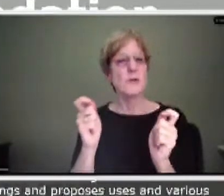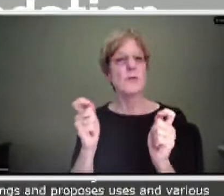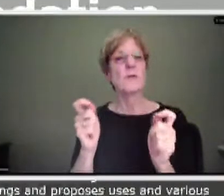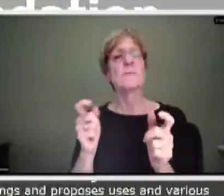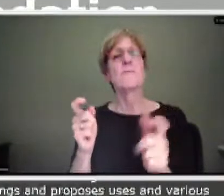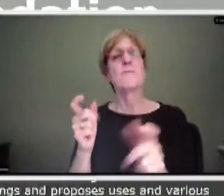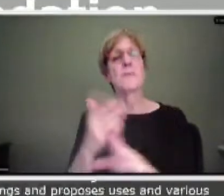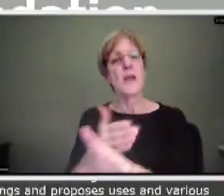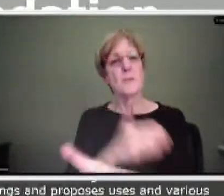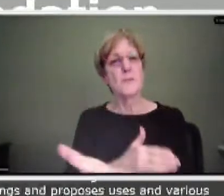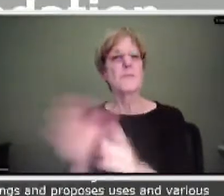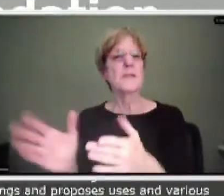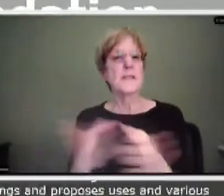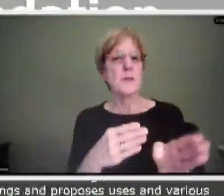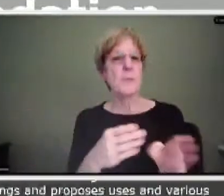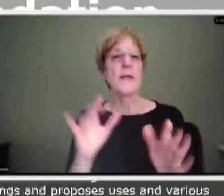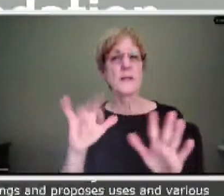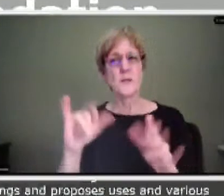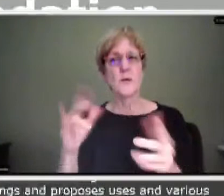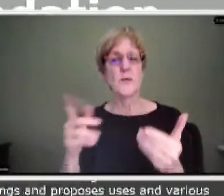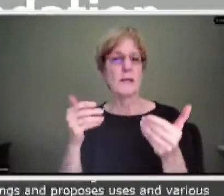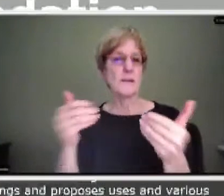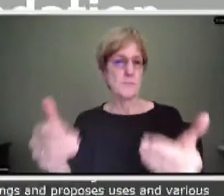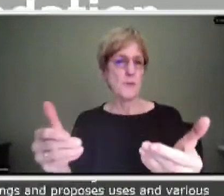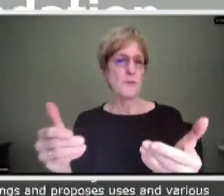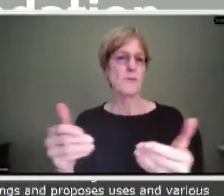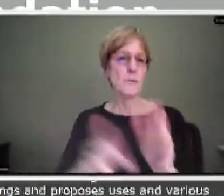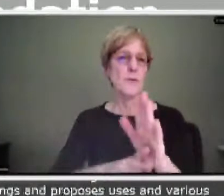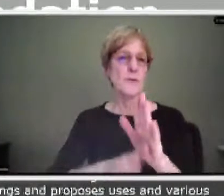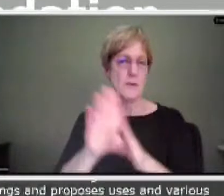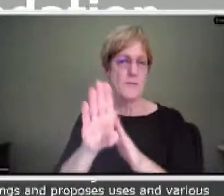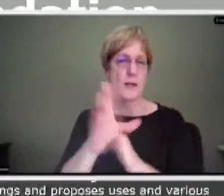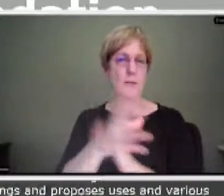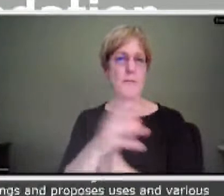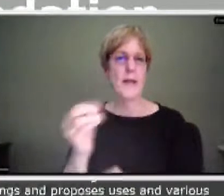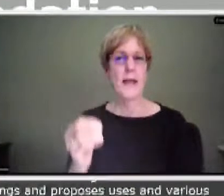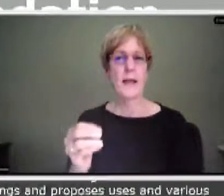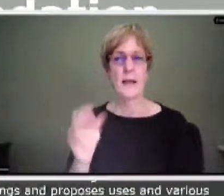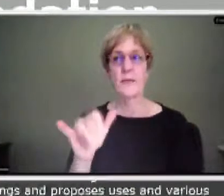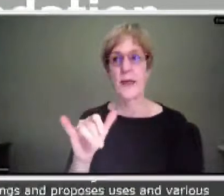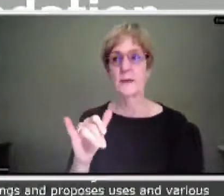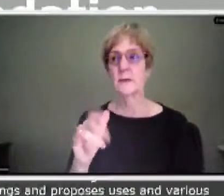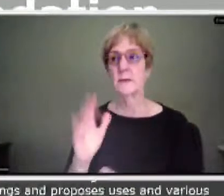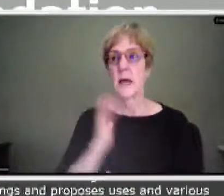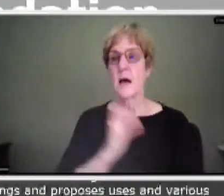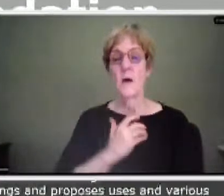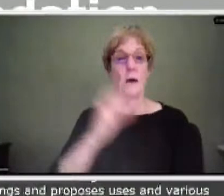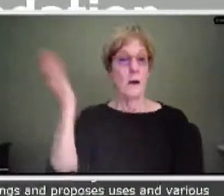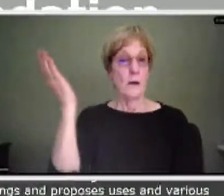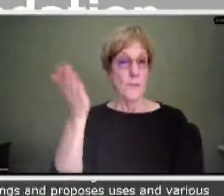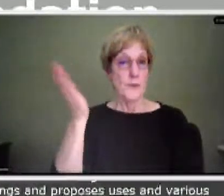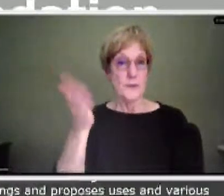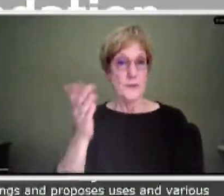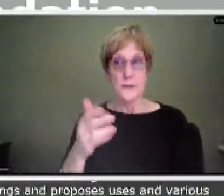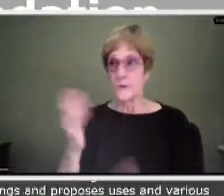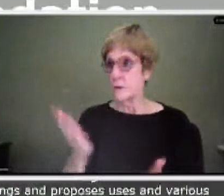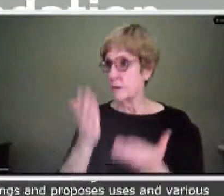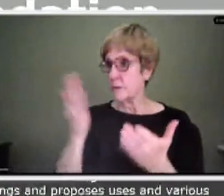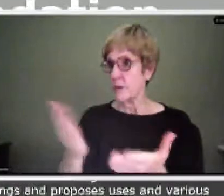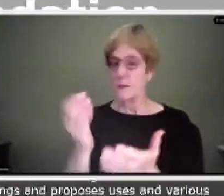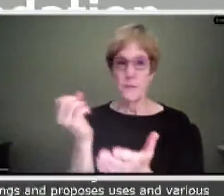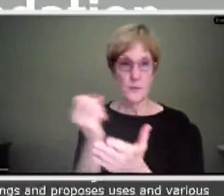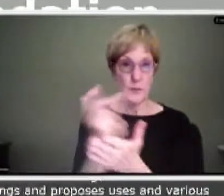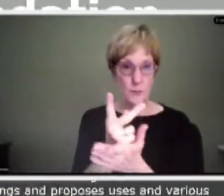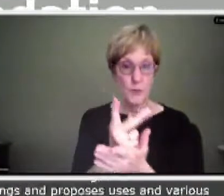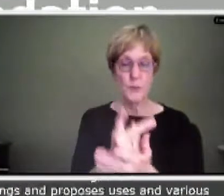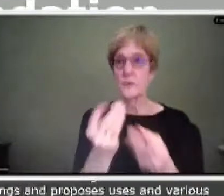so hopefully we can move the development forward. And that's, again, our presentation. Do you recommend approval upon the resolutions of those issues?